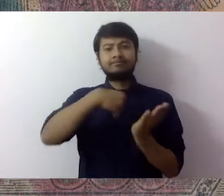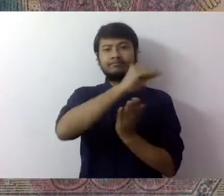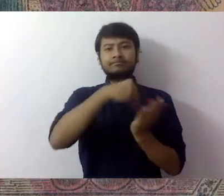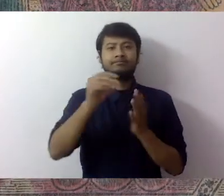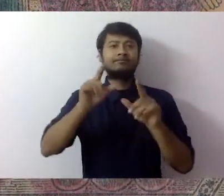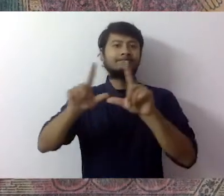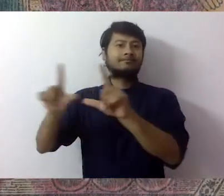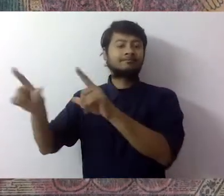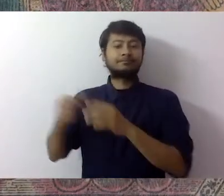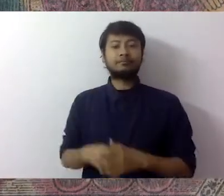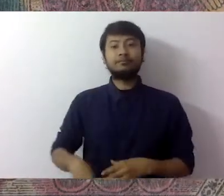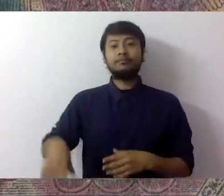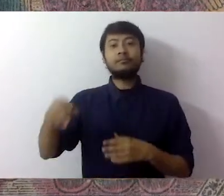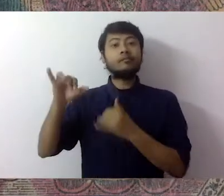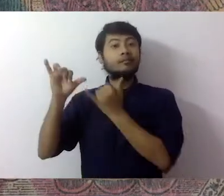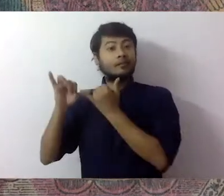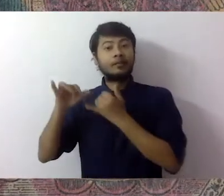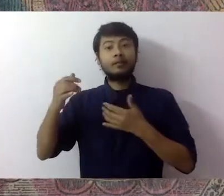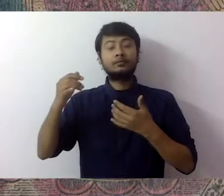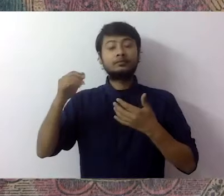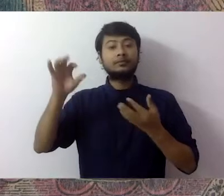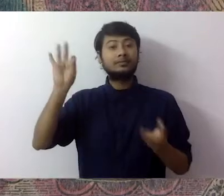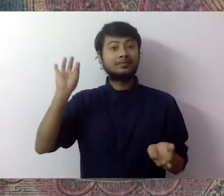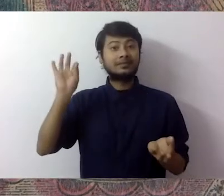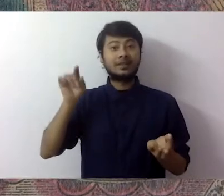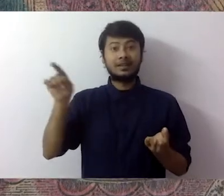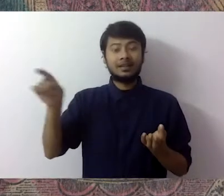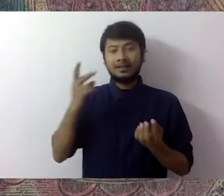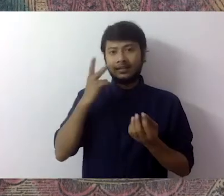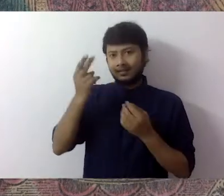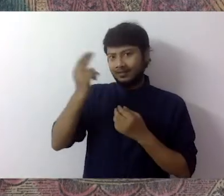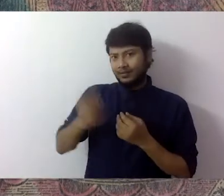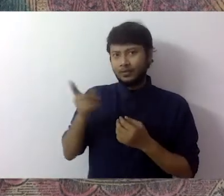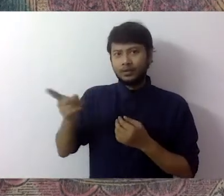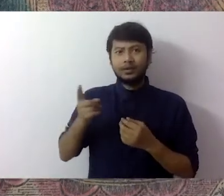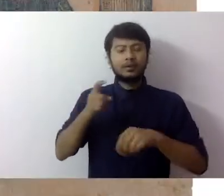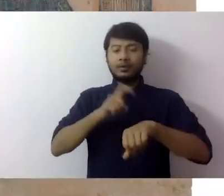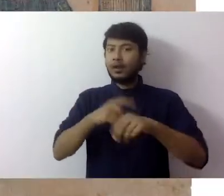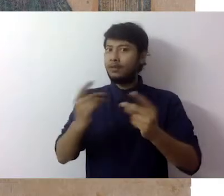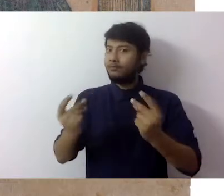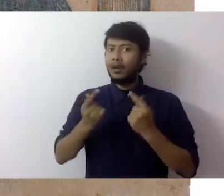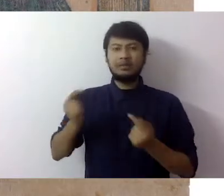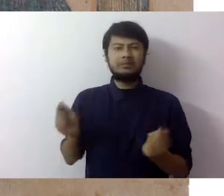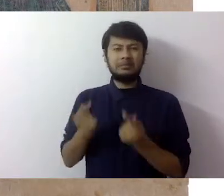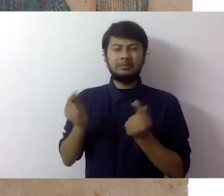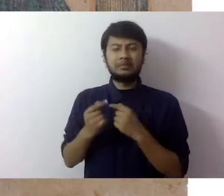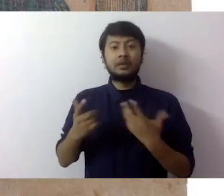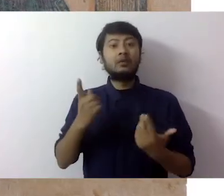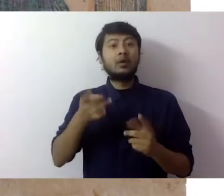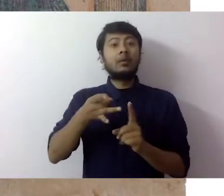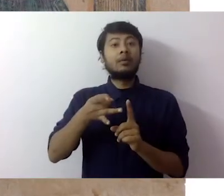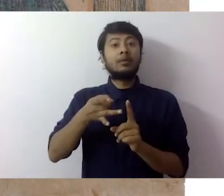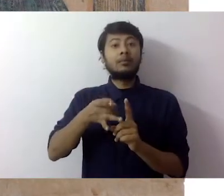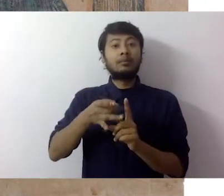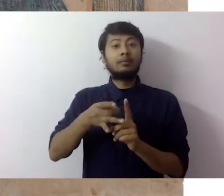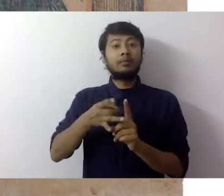this Radha Krishna print shows such an instance where the artist had to work very, very fast. The print was made using a metal